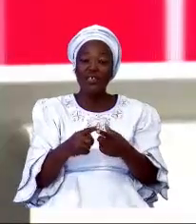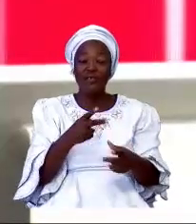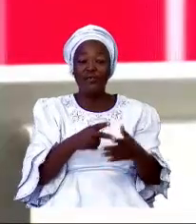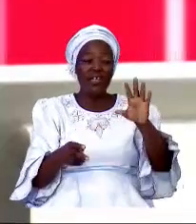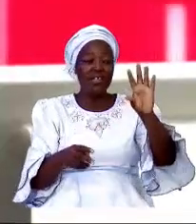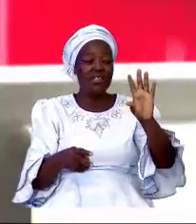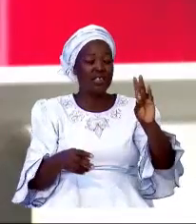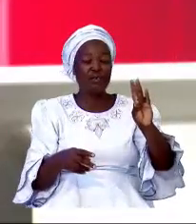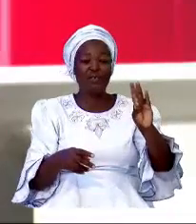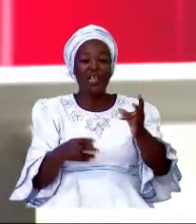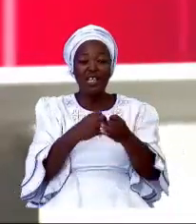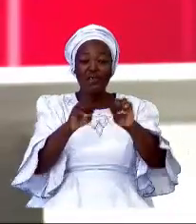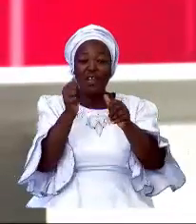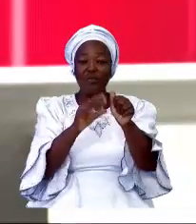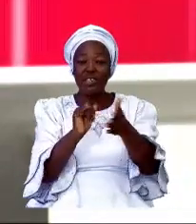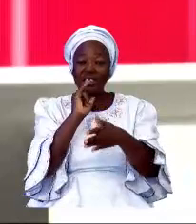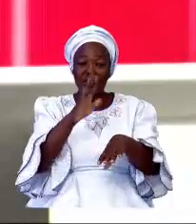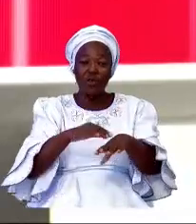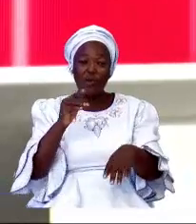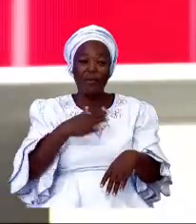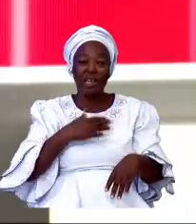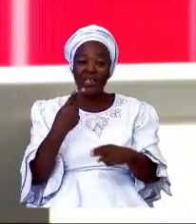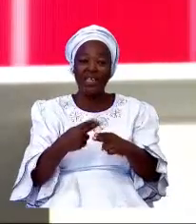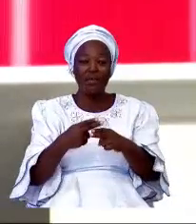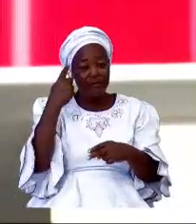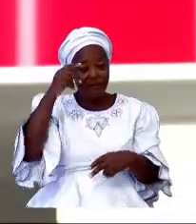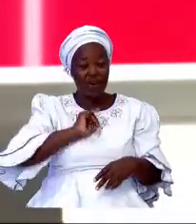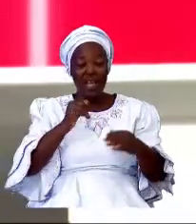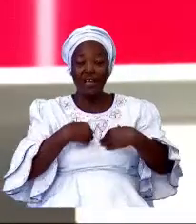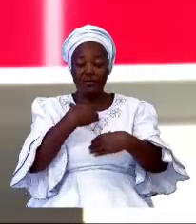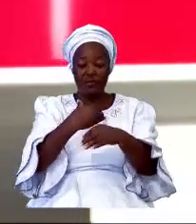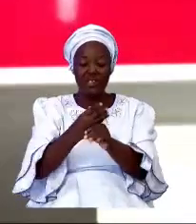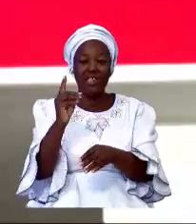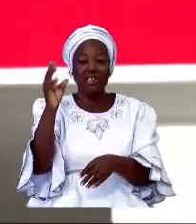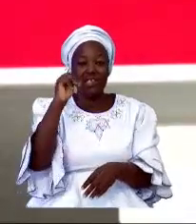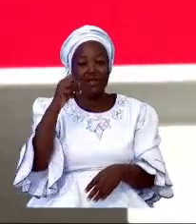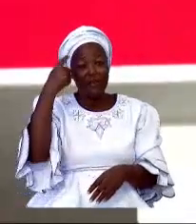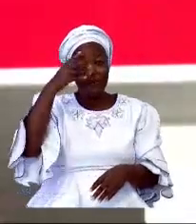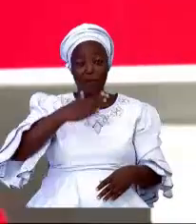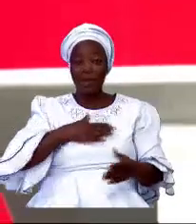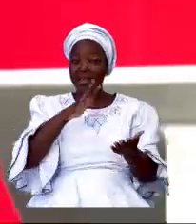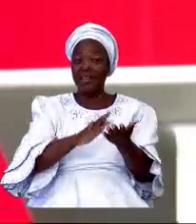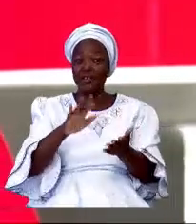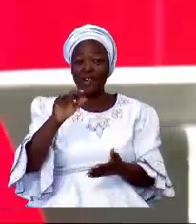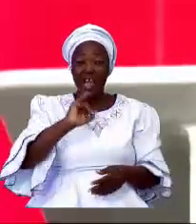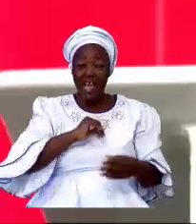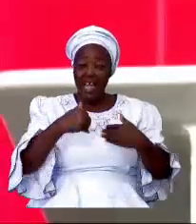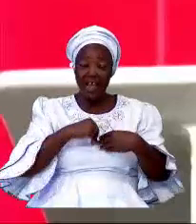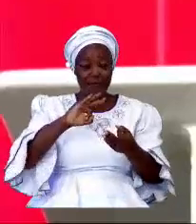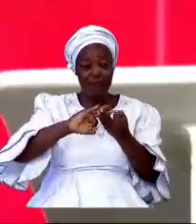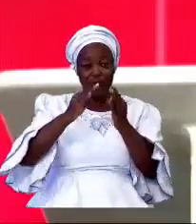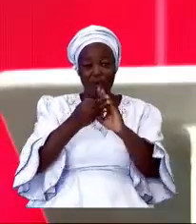Verse 7, even everyone that is called by my name, for I have created